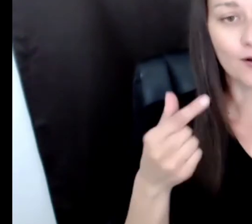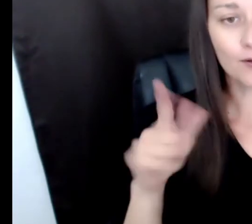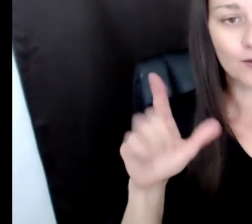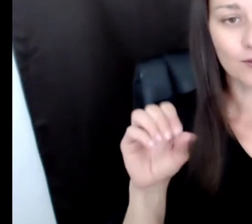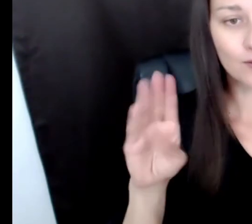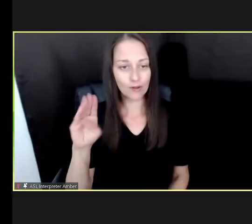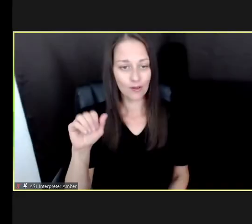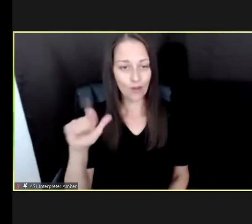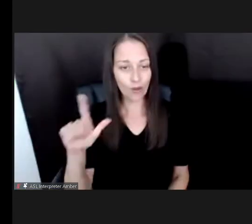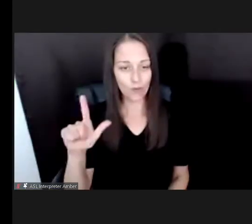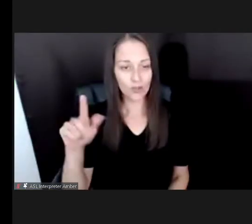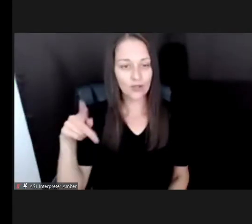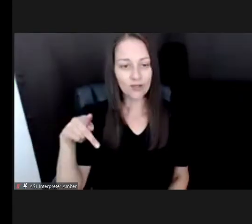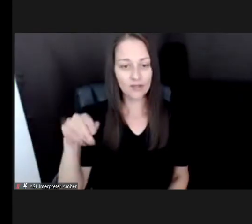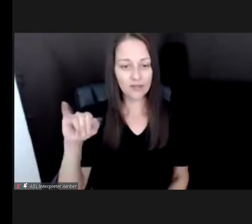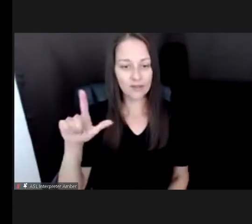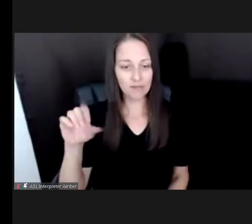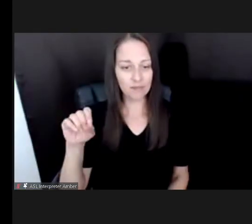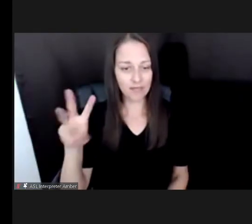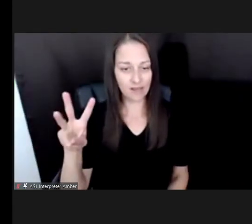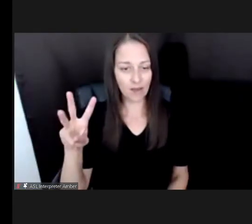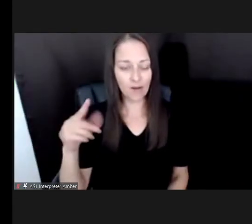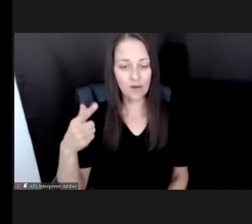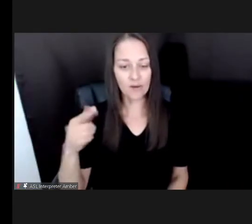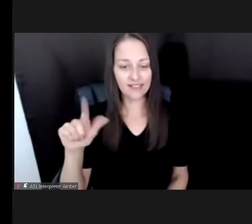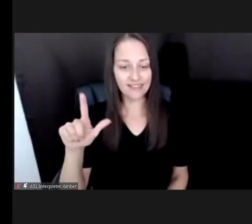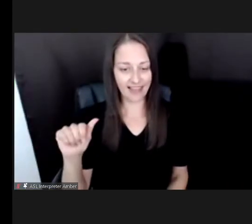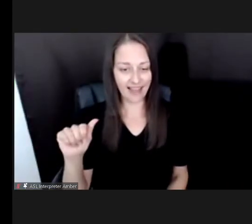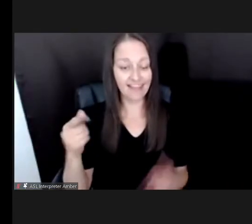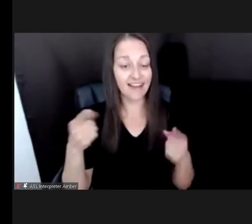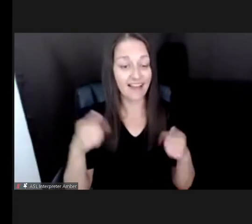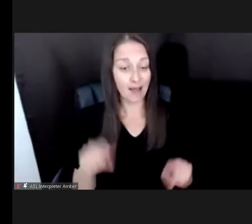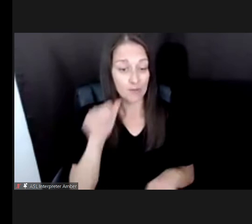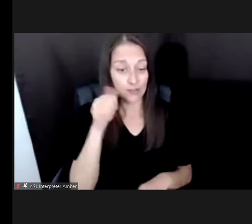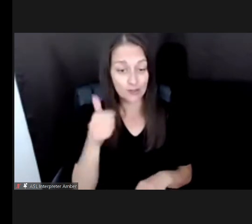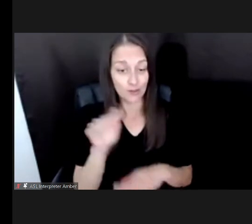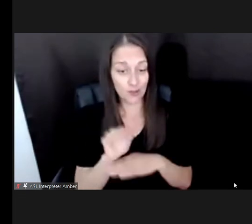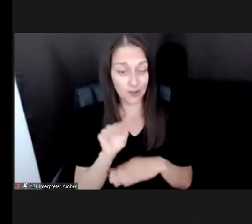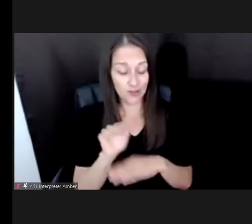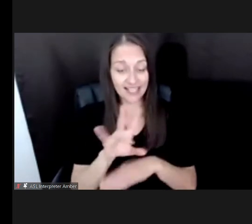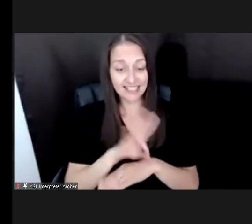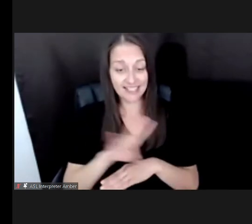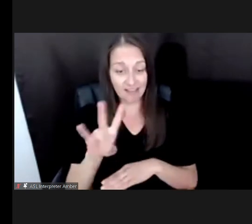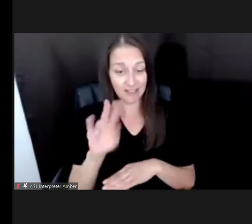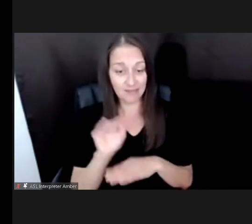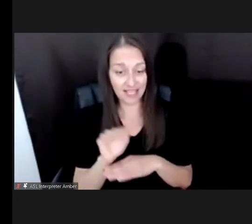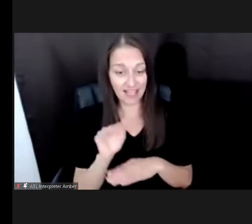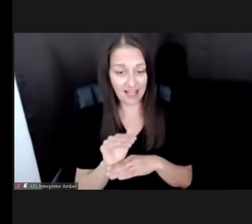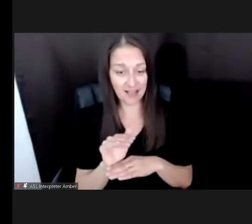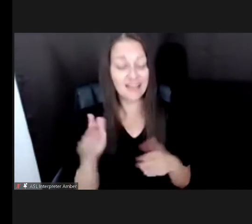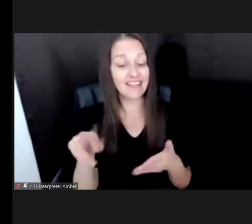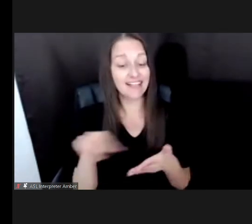tomorrow night at 7 p.m. Eastern, and there's a dance party that follows. So it's a free